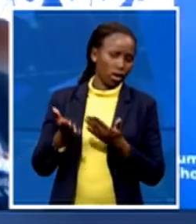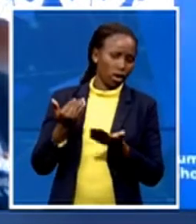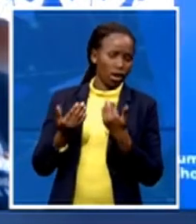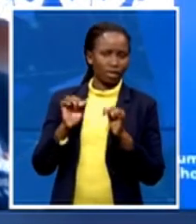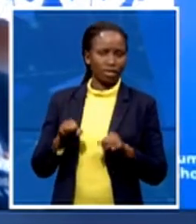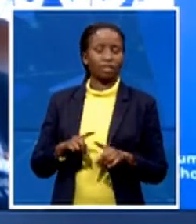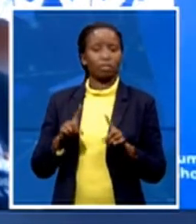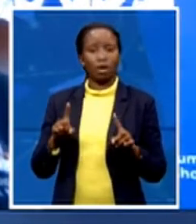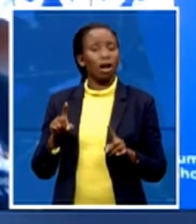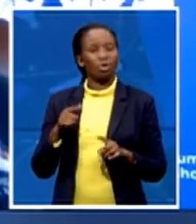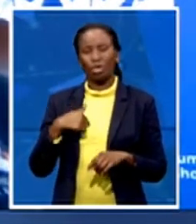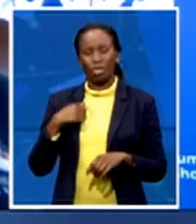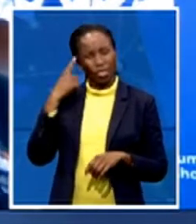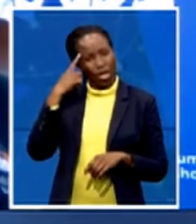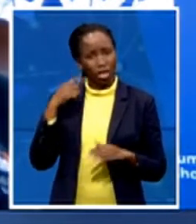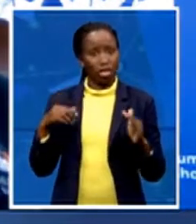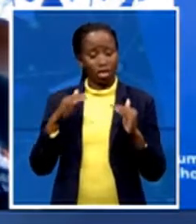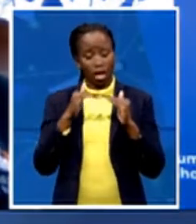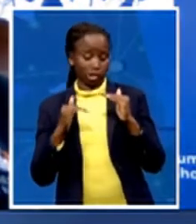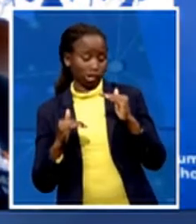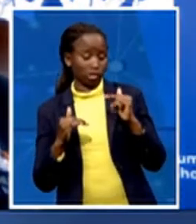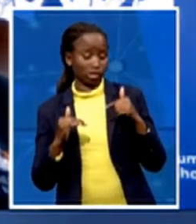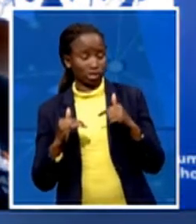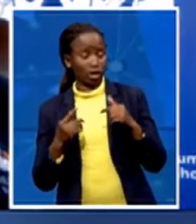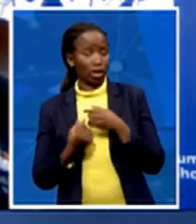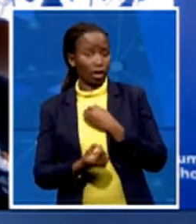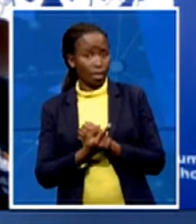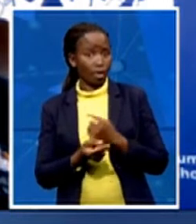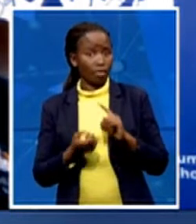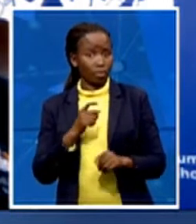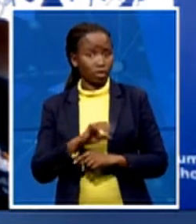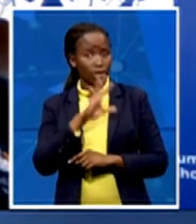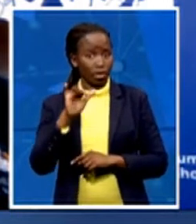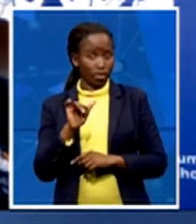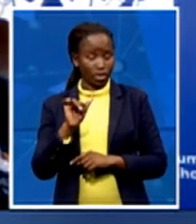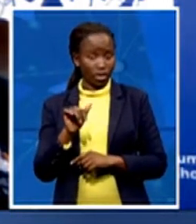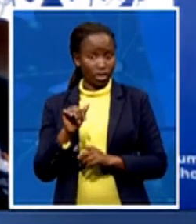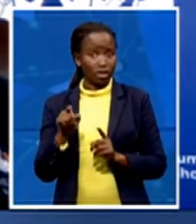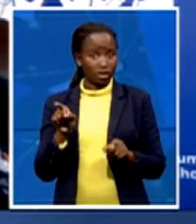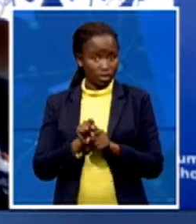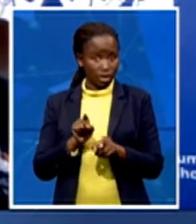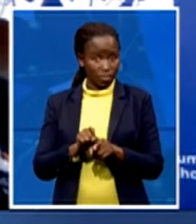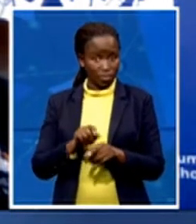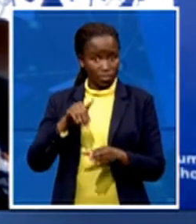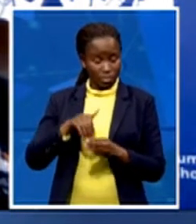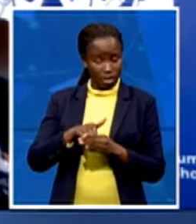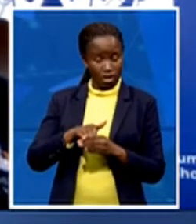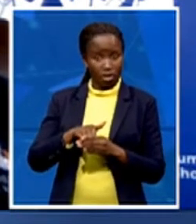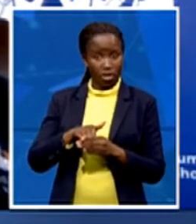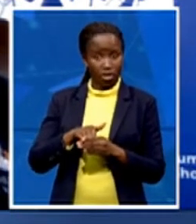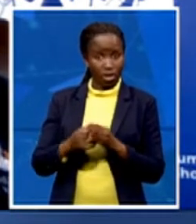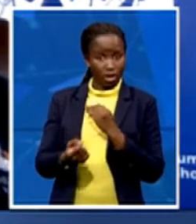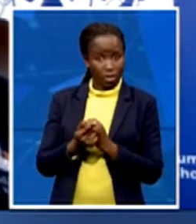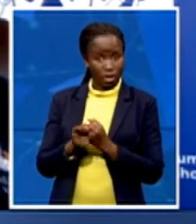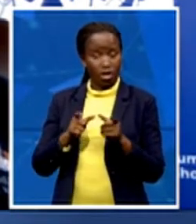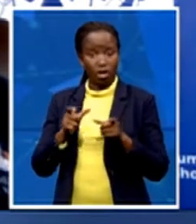there throughout in South Africa will be able to be managed now instantly within regard to the vaccination drive. The fact is,